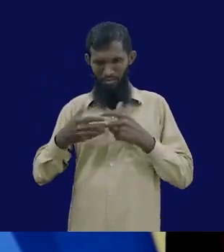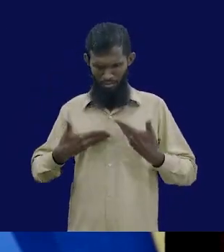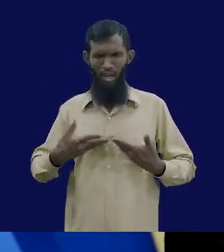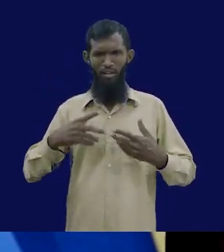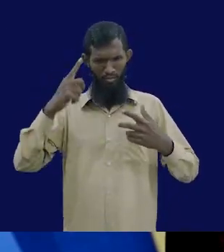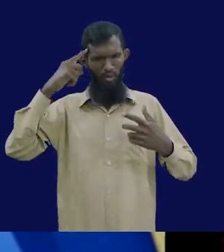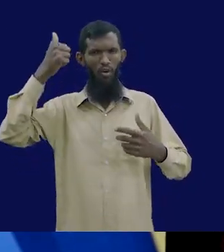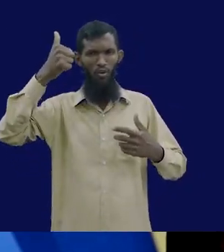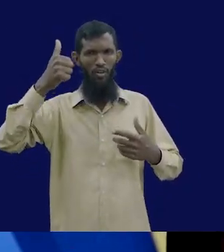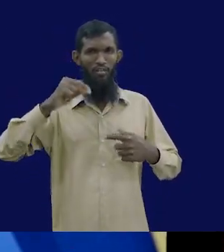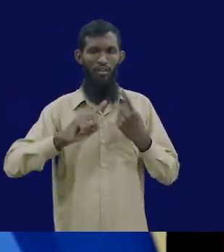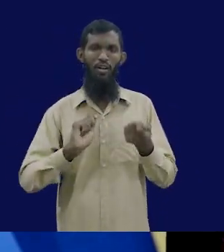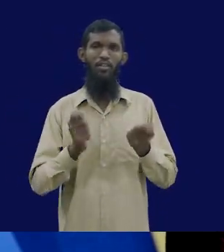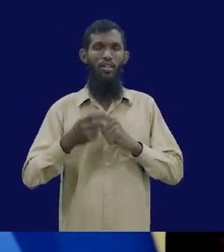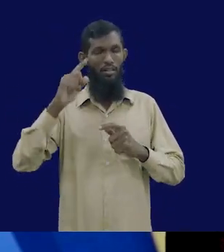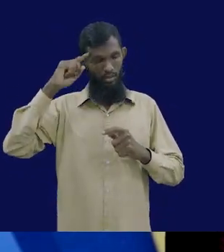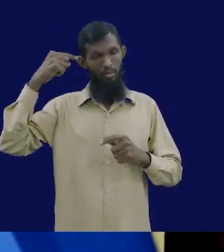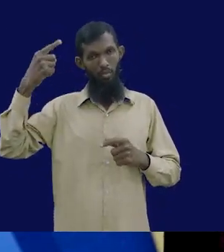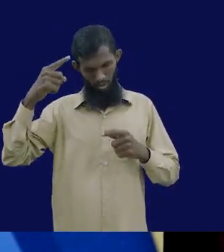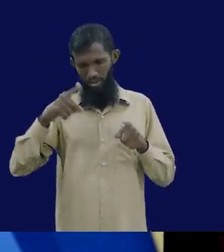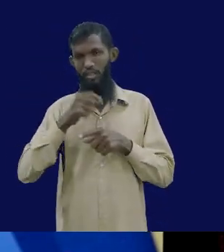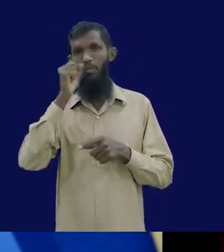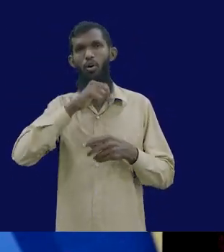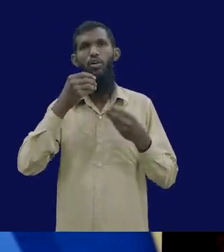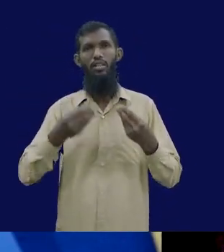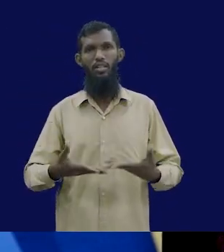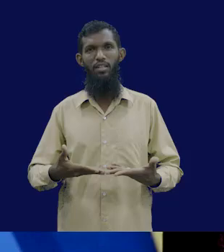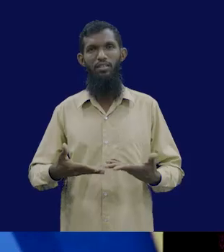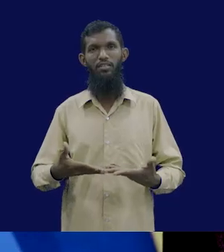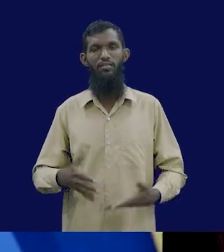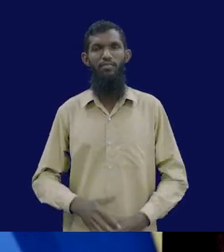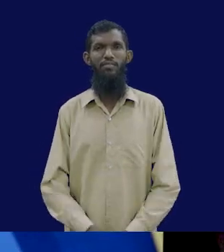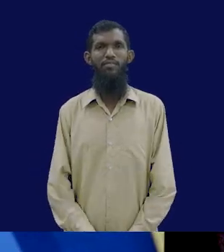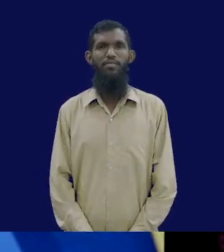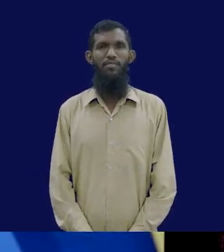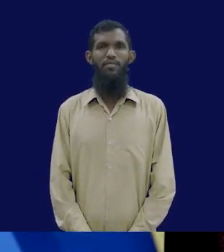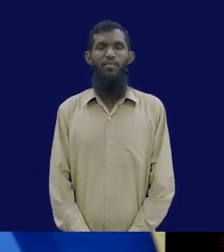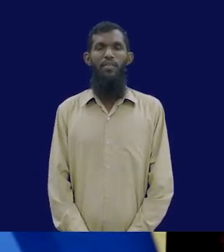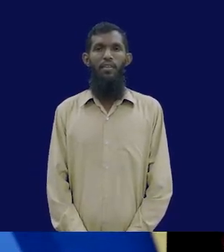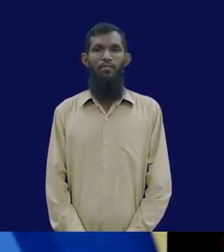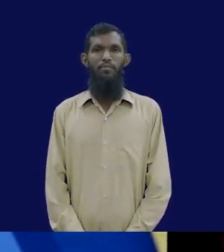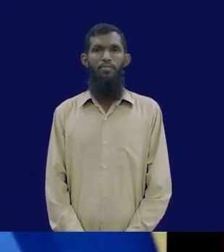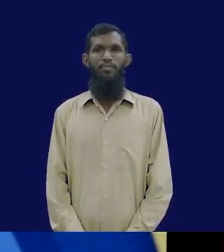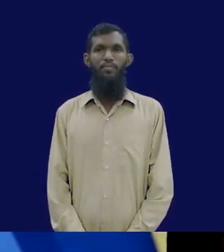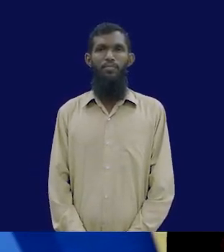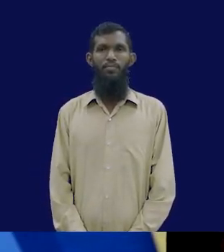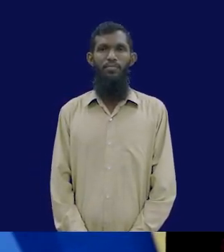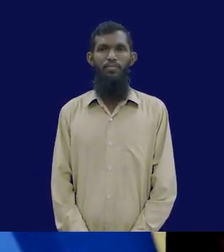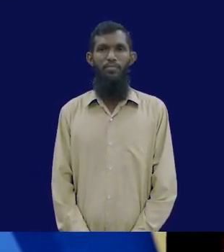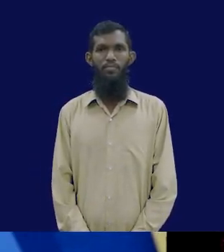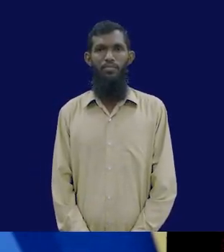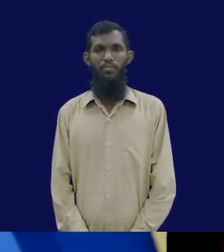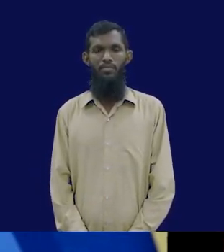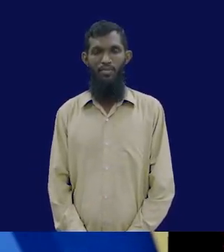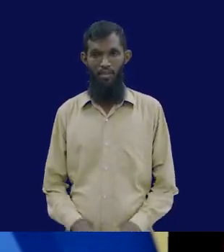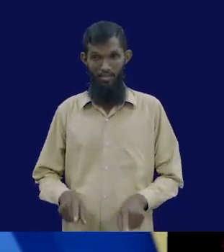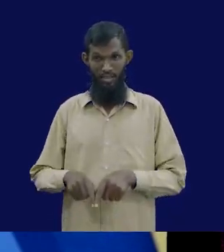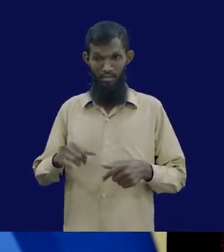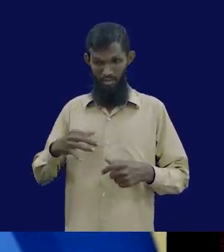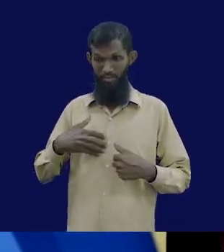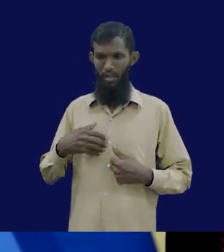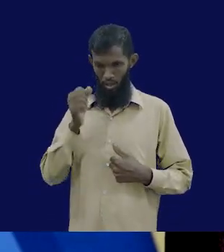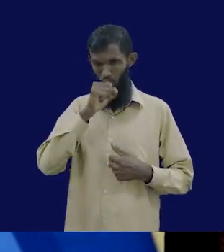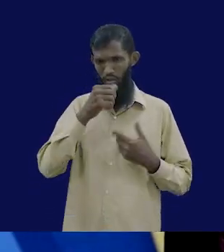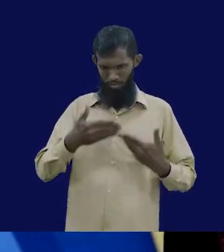loses consciousness or insanity, then his fasting is invalid. And also for the person who